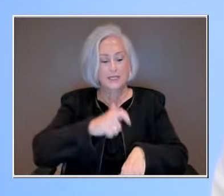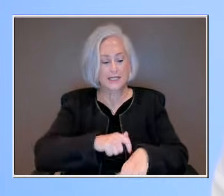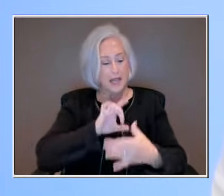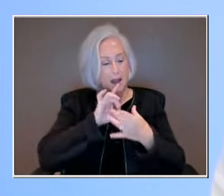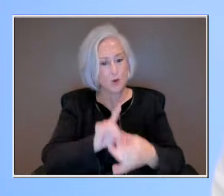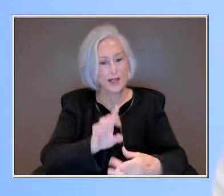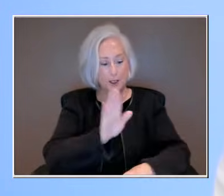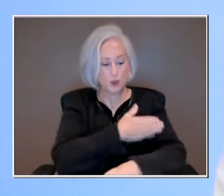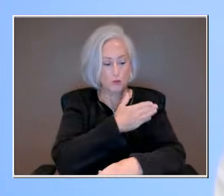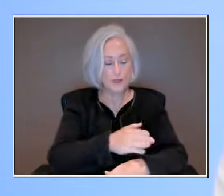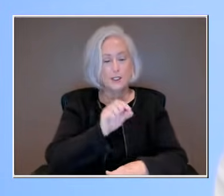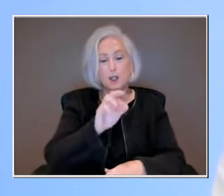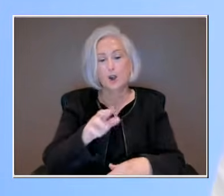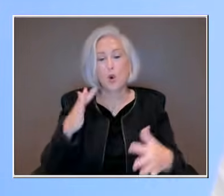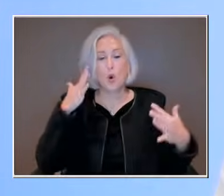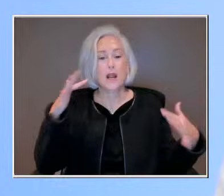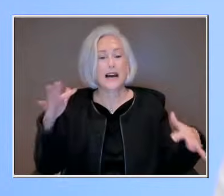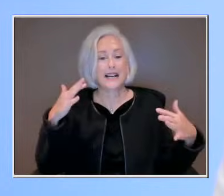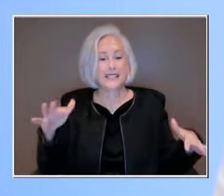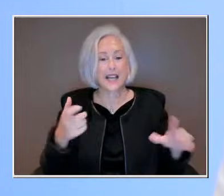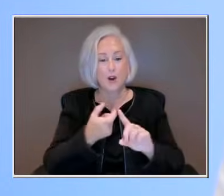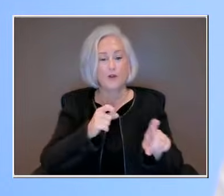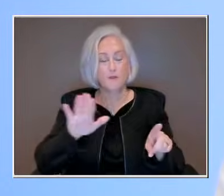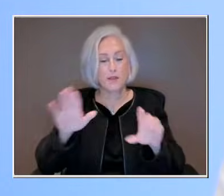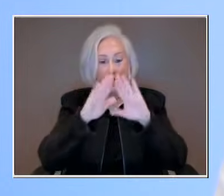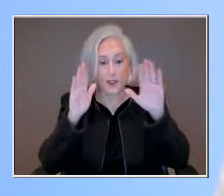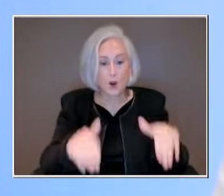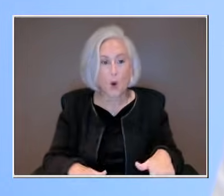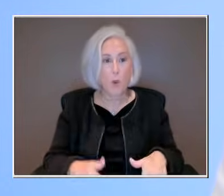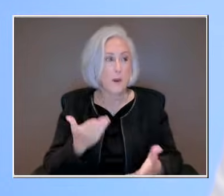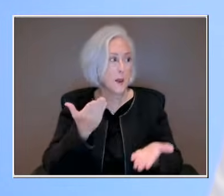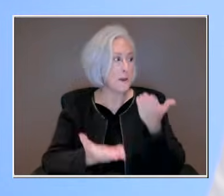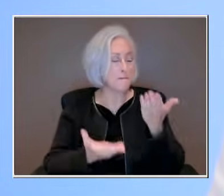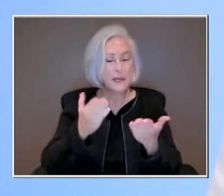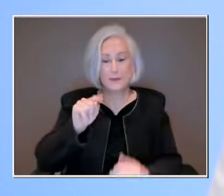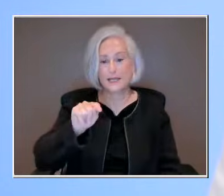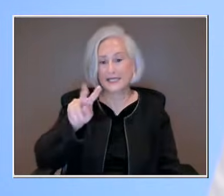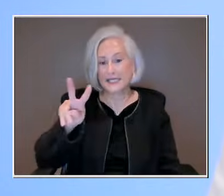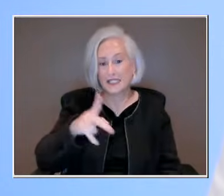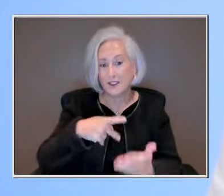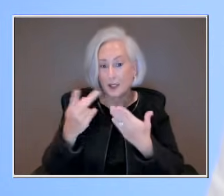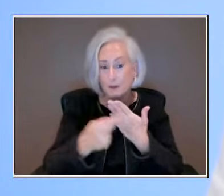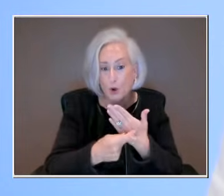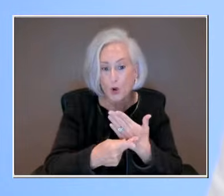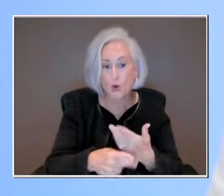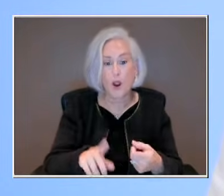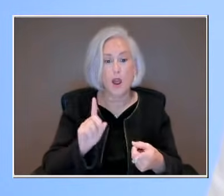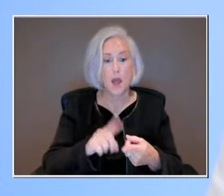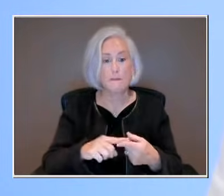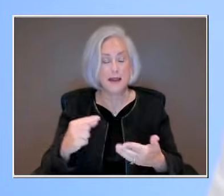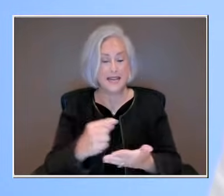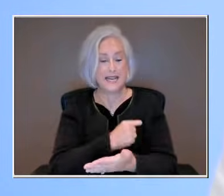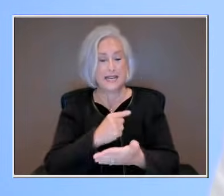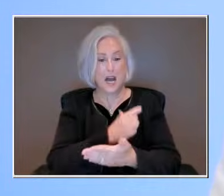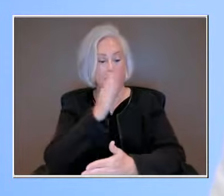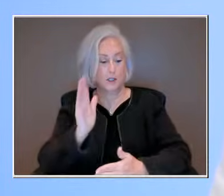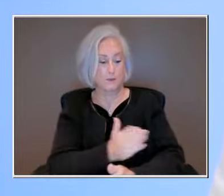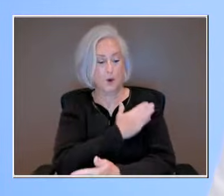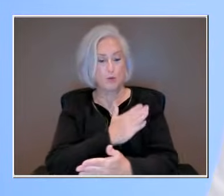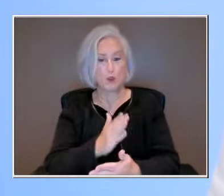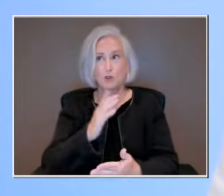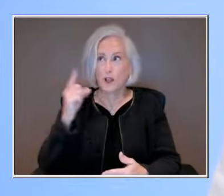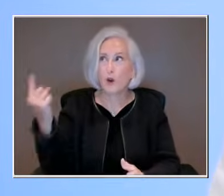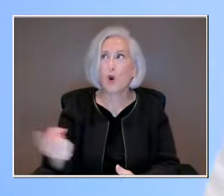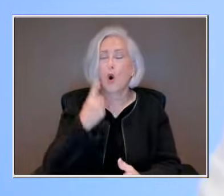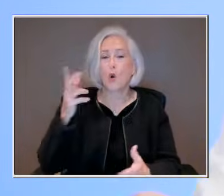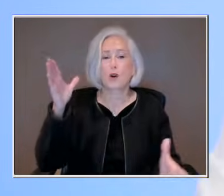sound that's playing in their home, whether it's a television program or it's the gospel music that's always been playing in the house for years and years